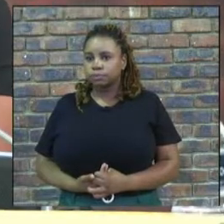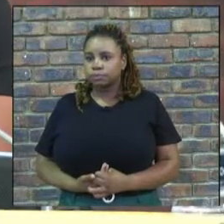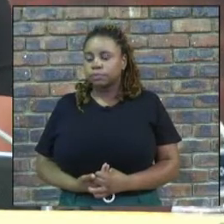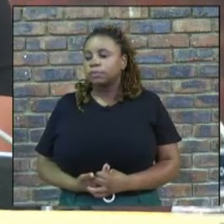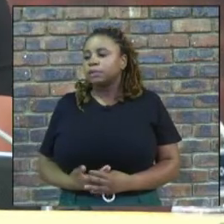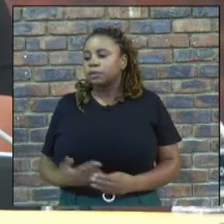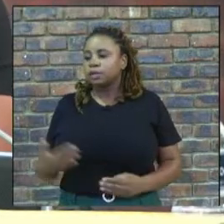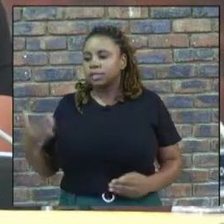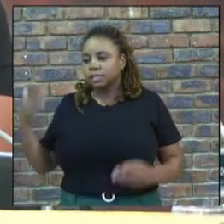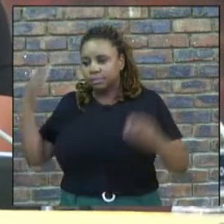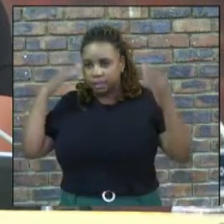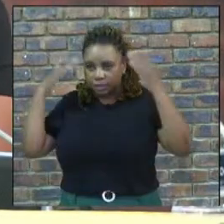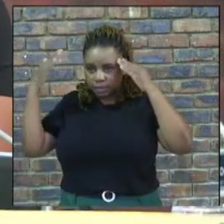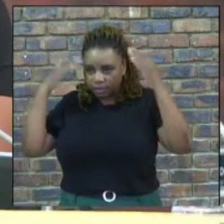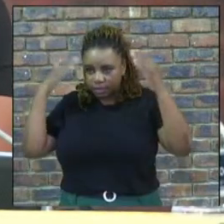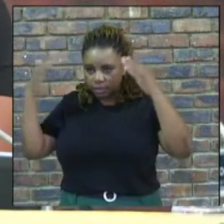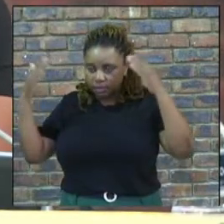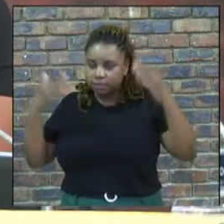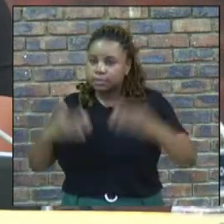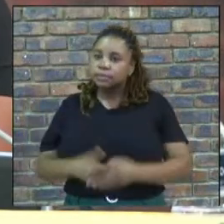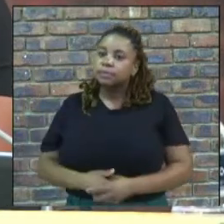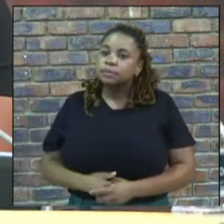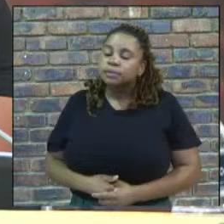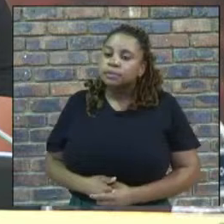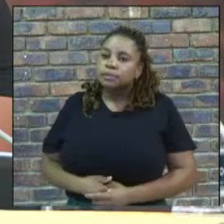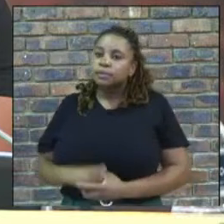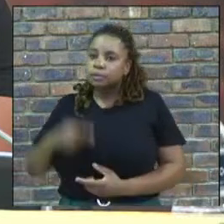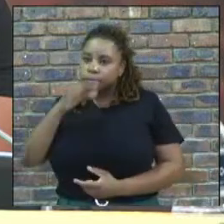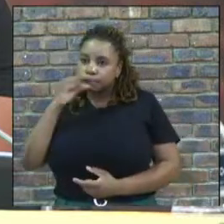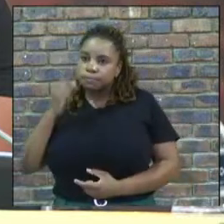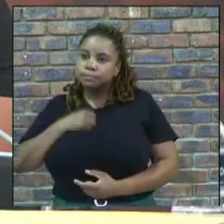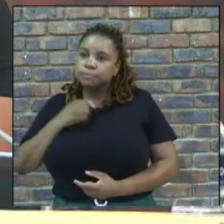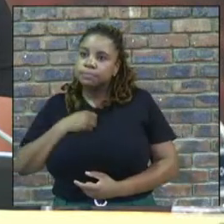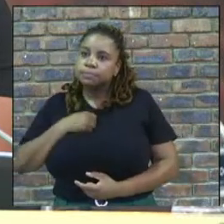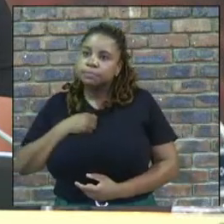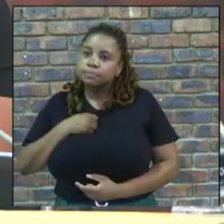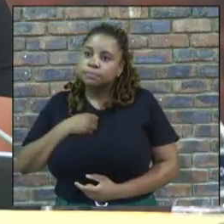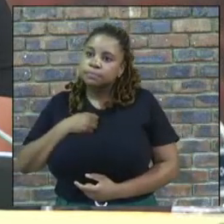Thobela ke atamisha mo khorong lebitso la ka ke